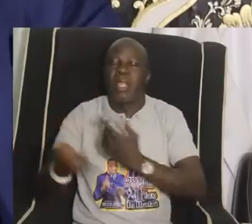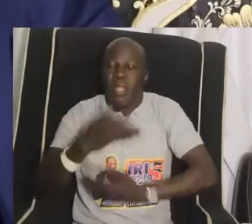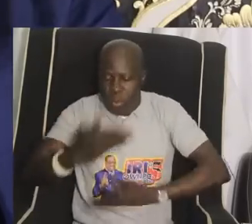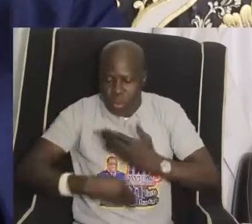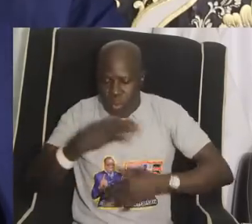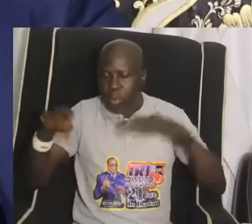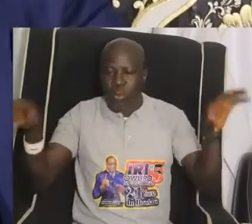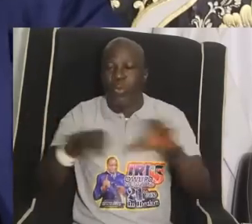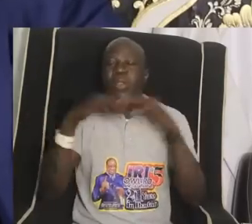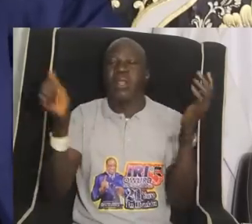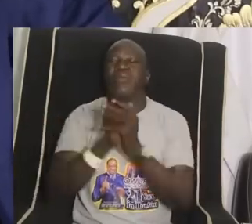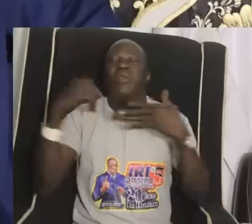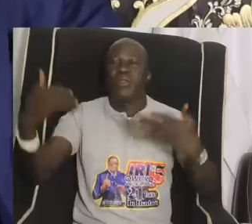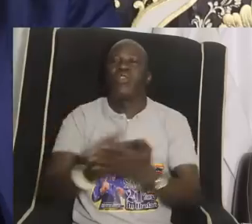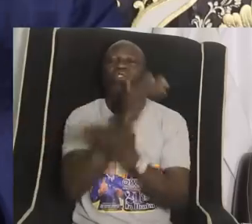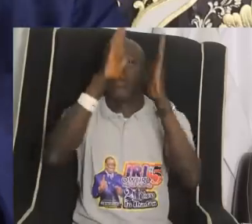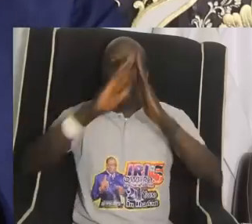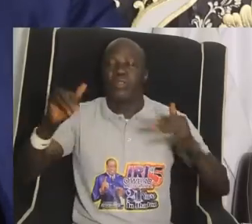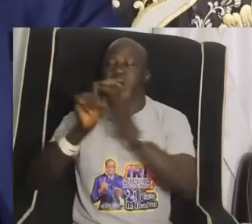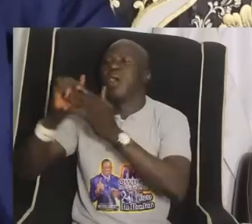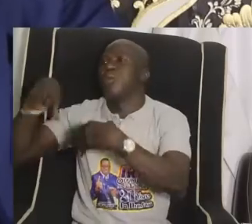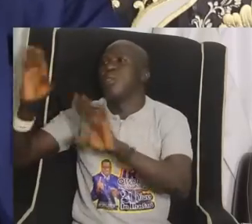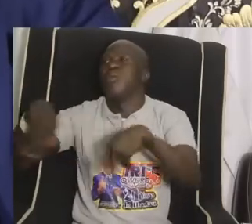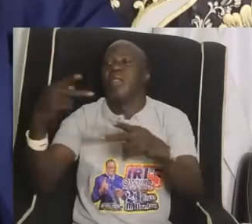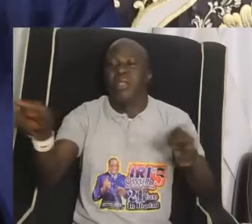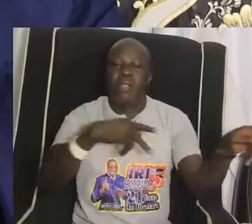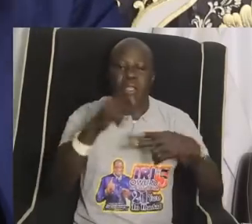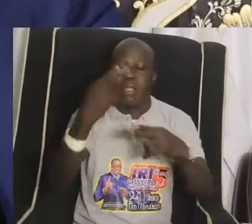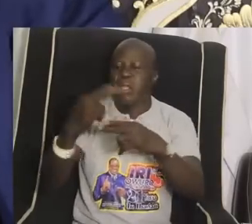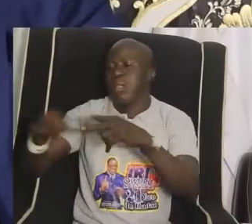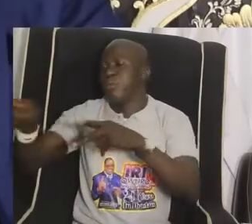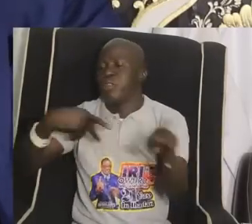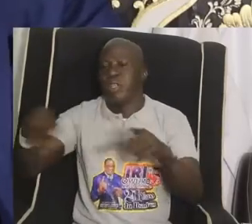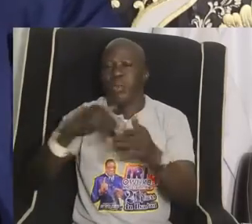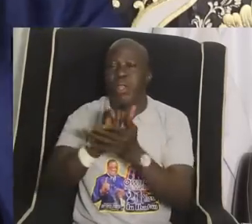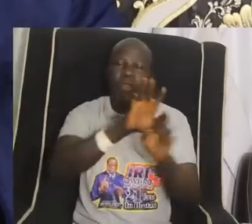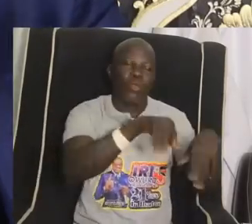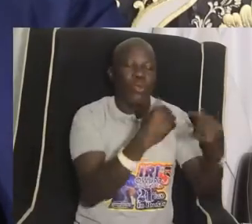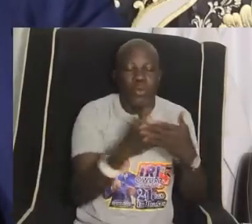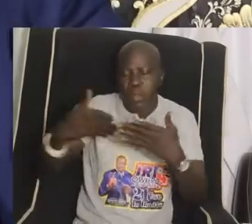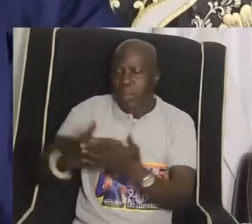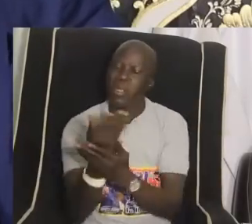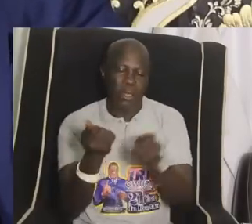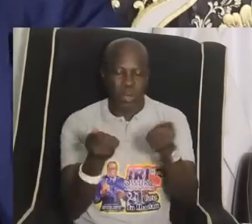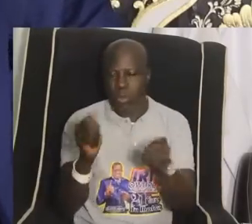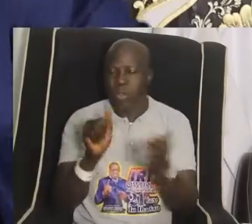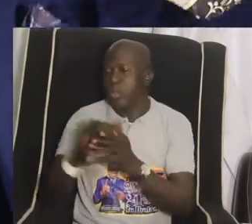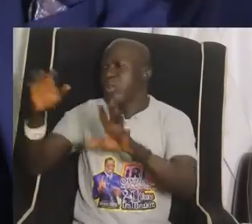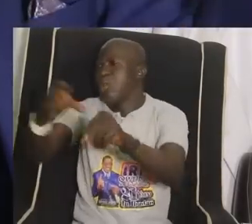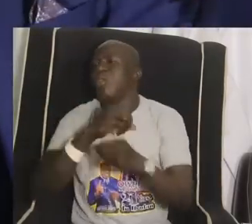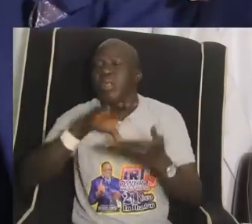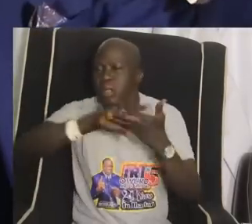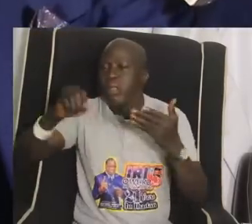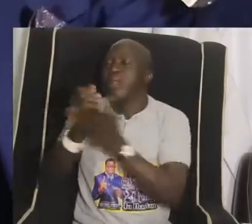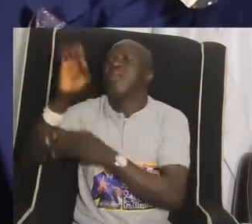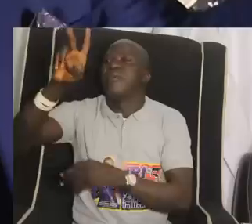wedding anniversary. You are doing housewarming. You are doing naming ceremony. You are just buying car. You just got your visa. I pray